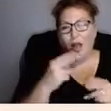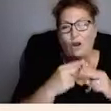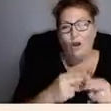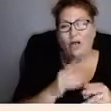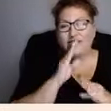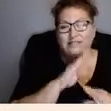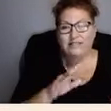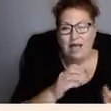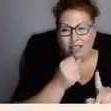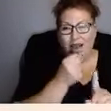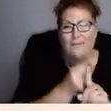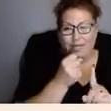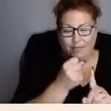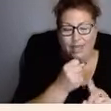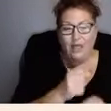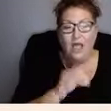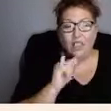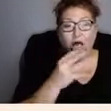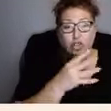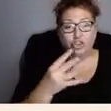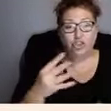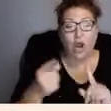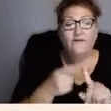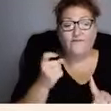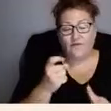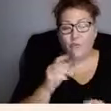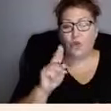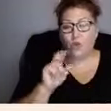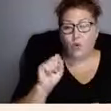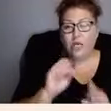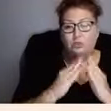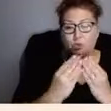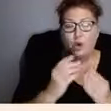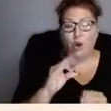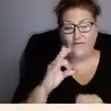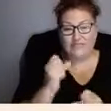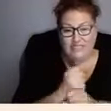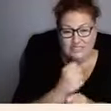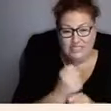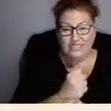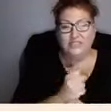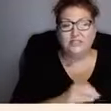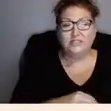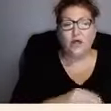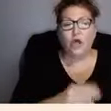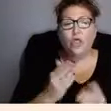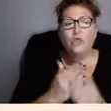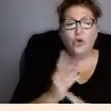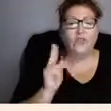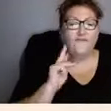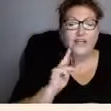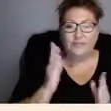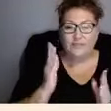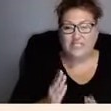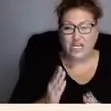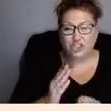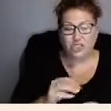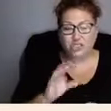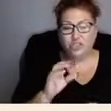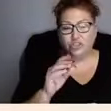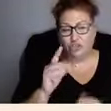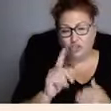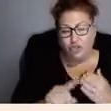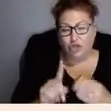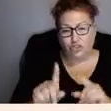This chart from the U.S. Bureau of Justice Statistics through their National Crime Victimization Survey shows that persons with